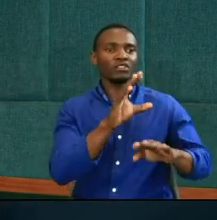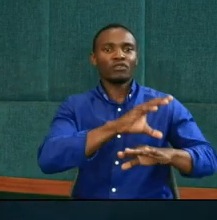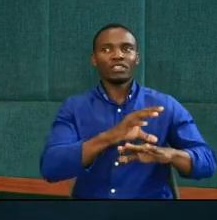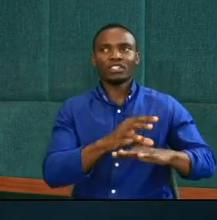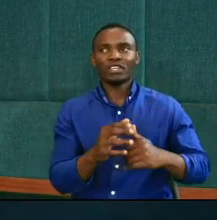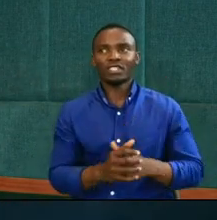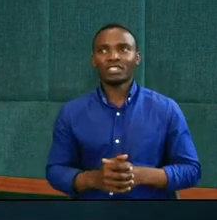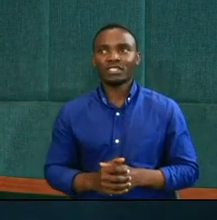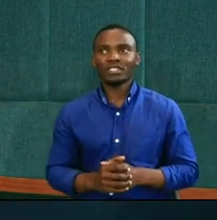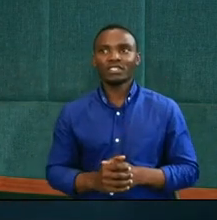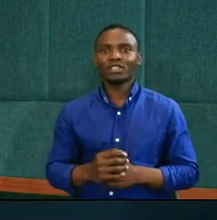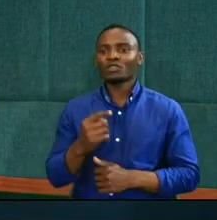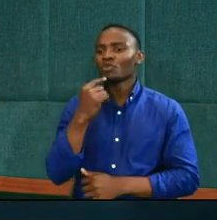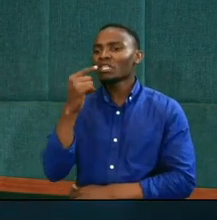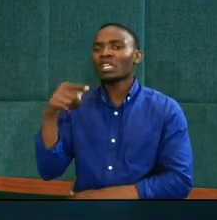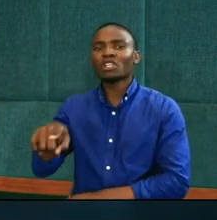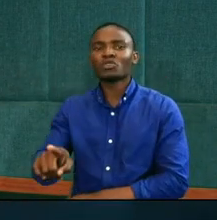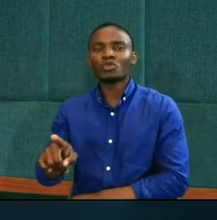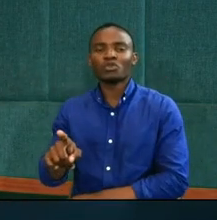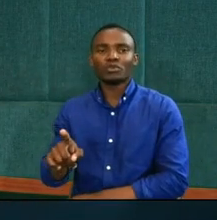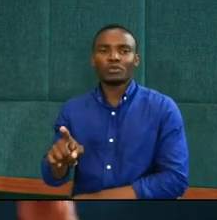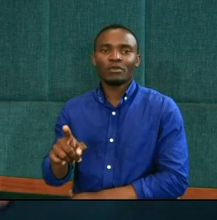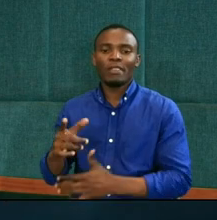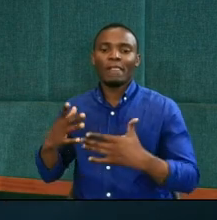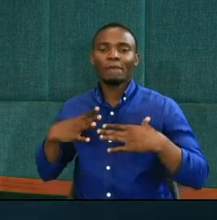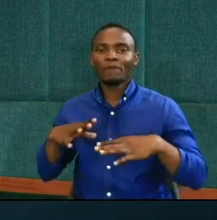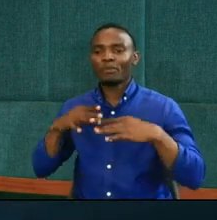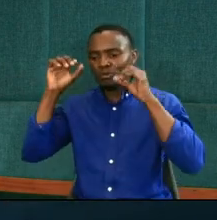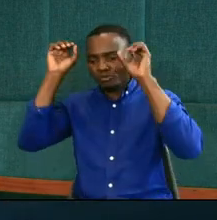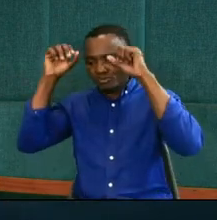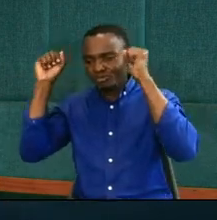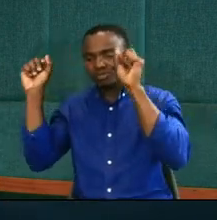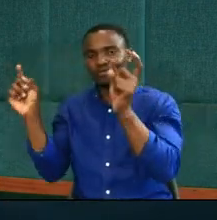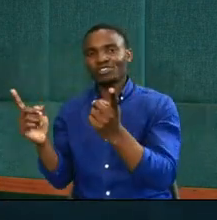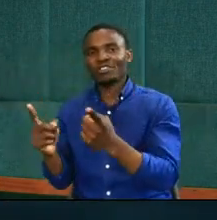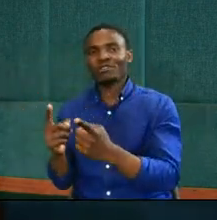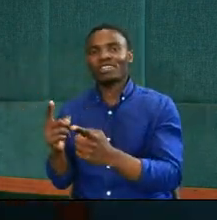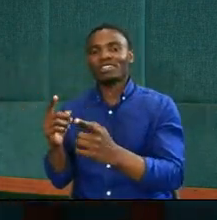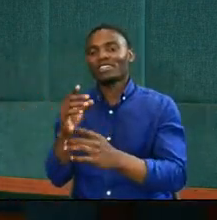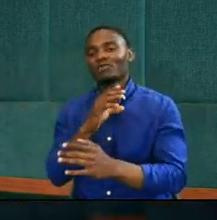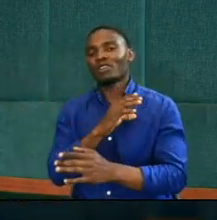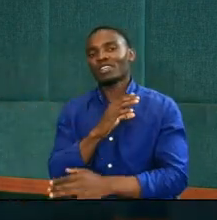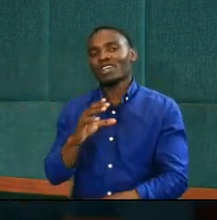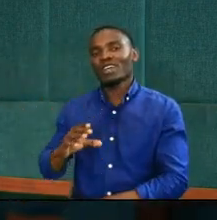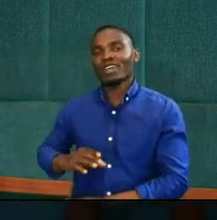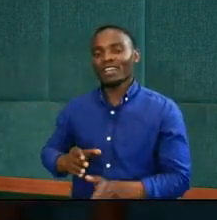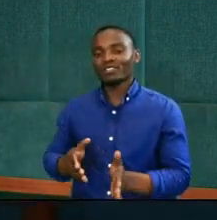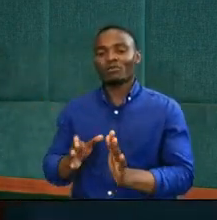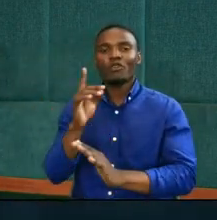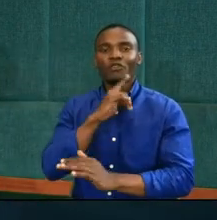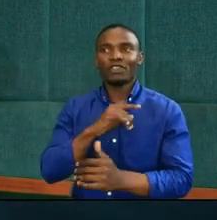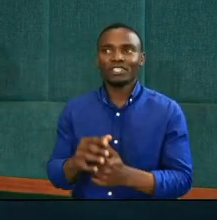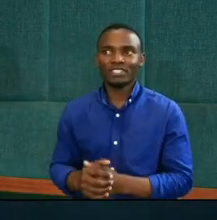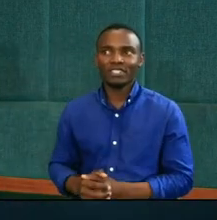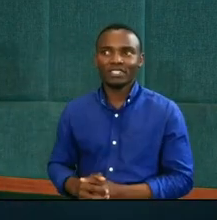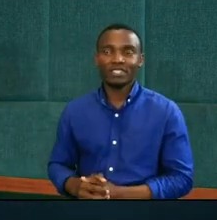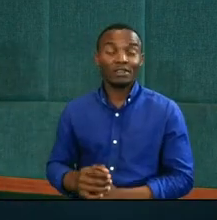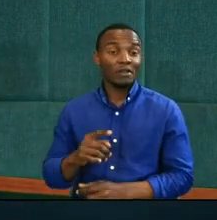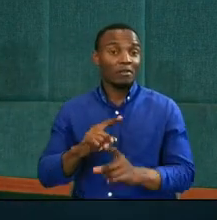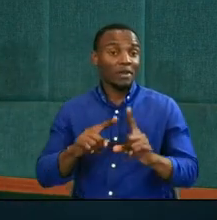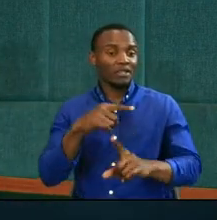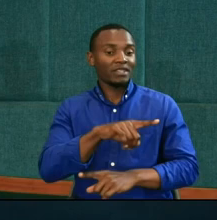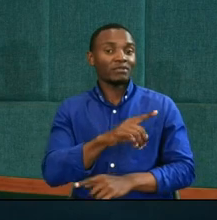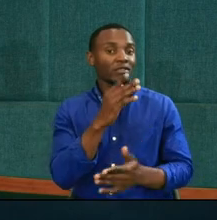to tell you, uneducated shepherd, that Christ was born? They had the truth